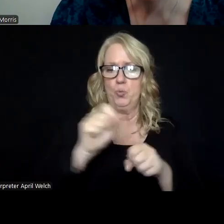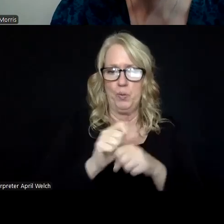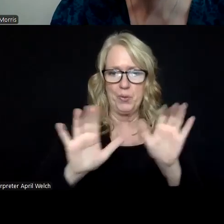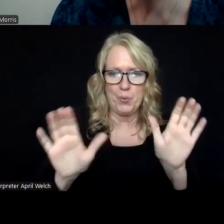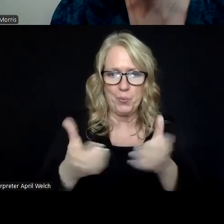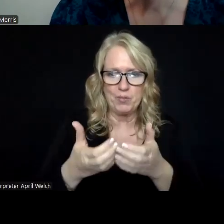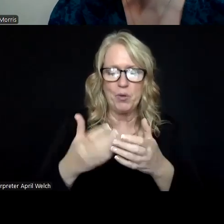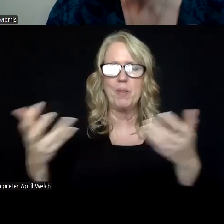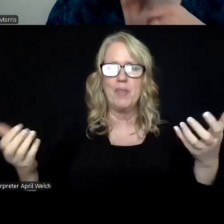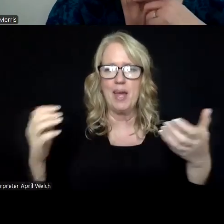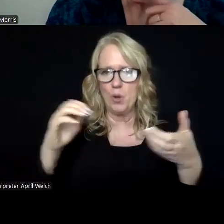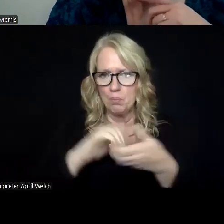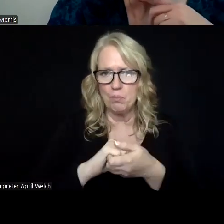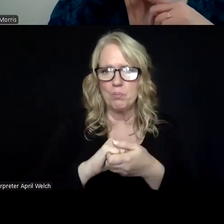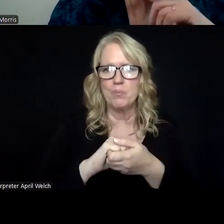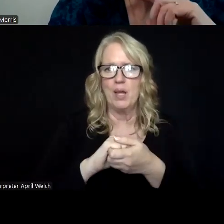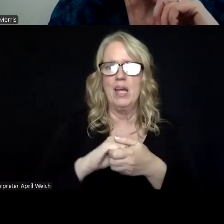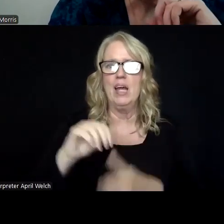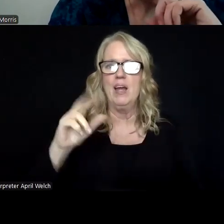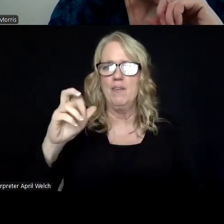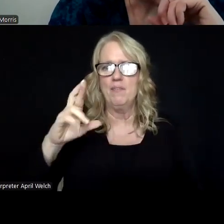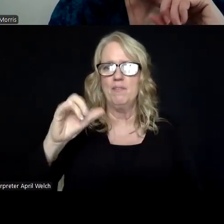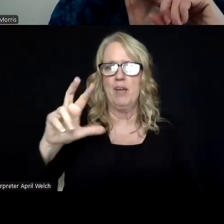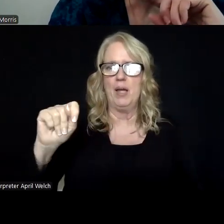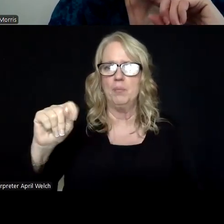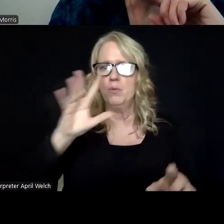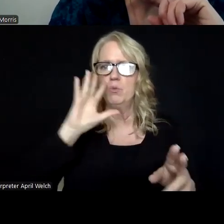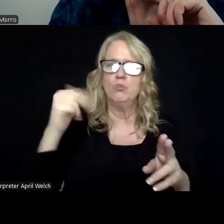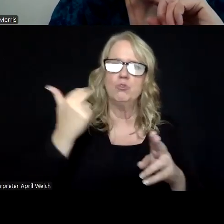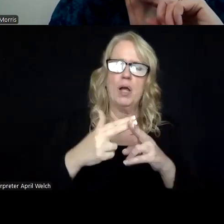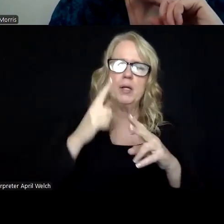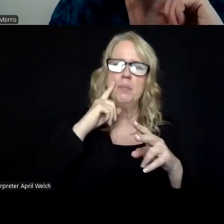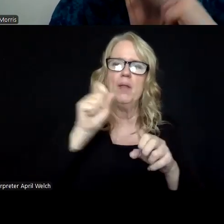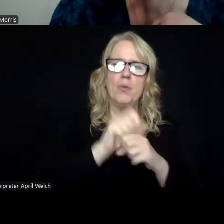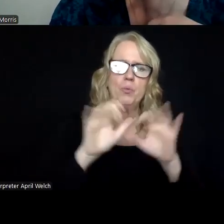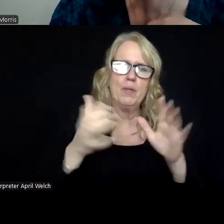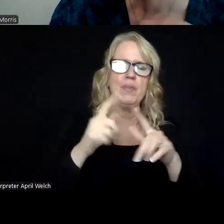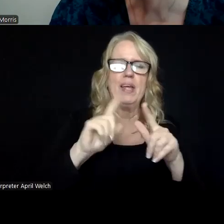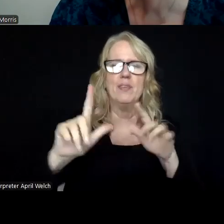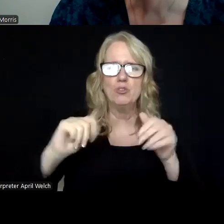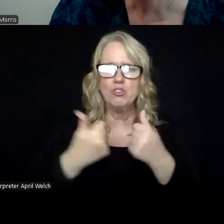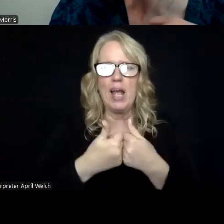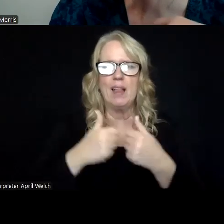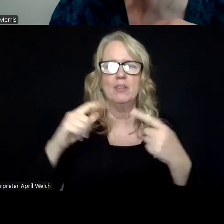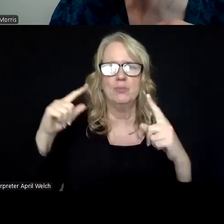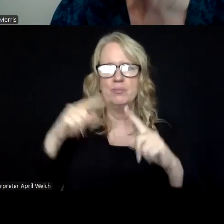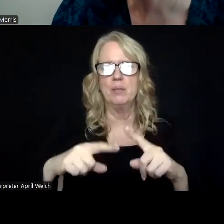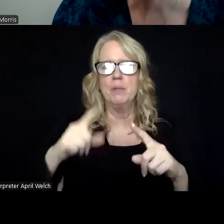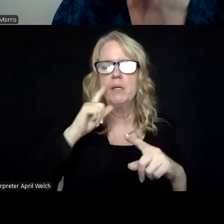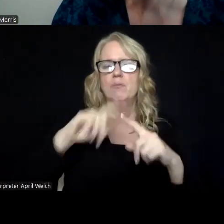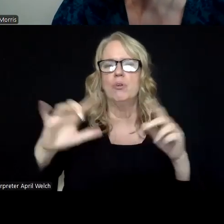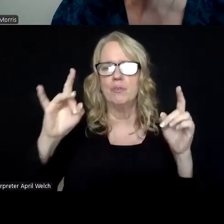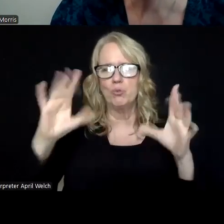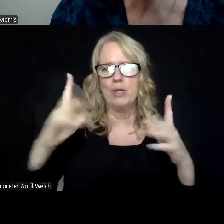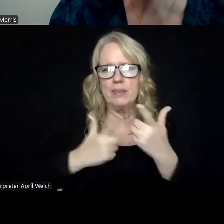partnered with Vibrant to talk about workforce challenges and barriers specific to crisis lifeline